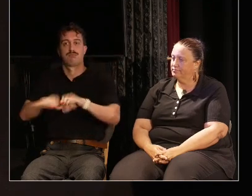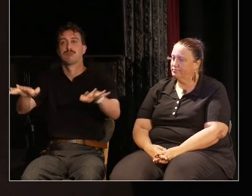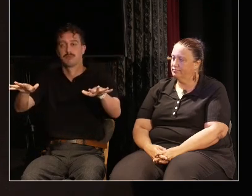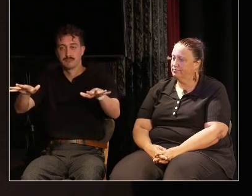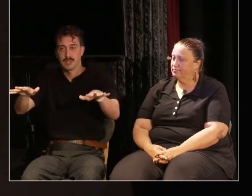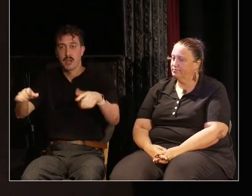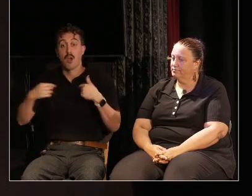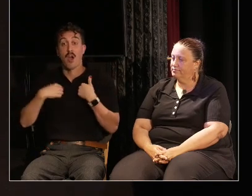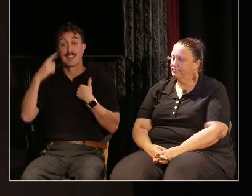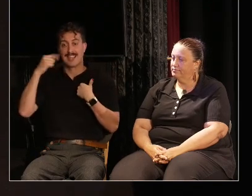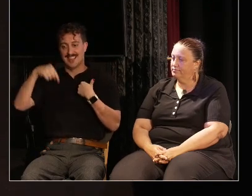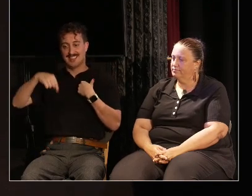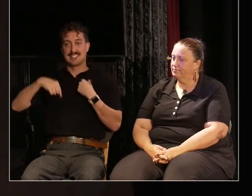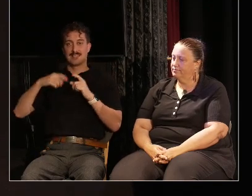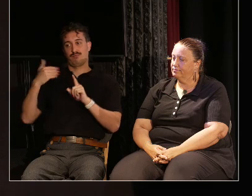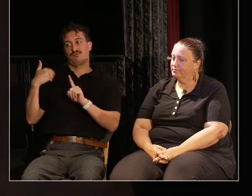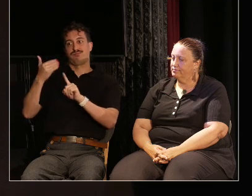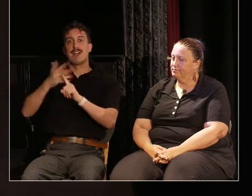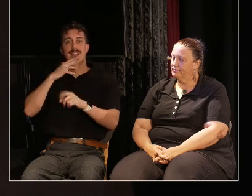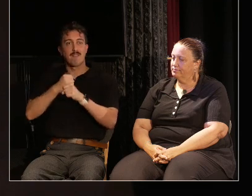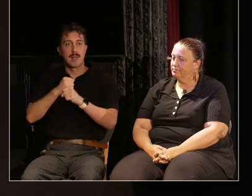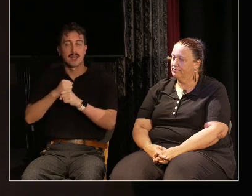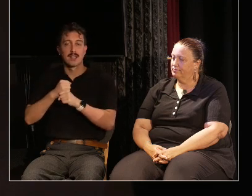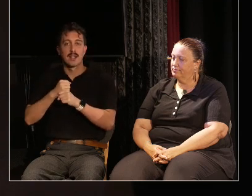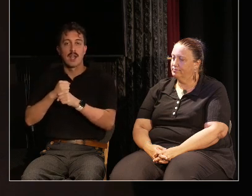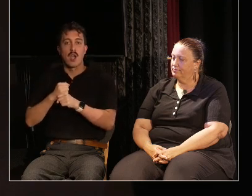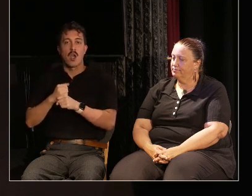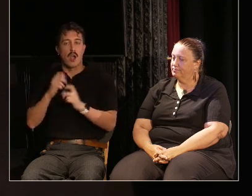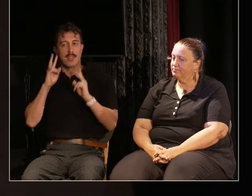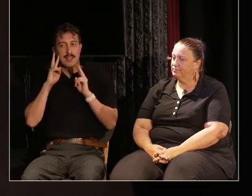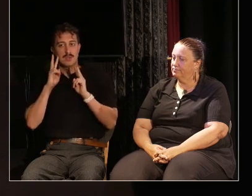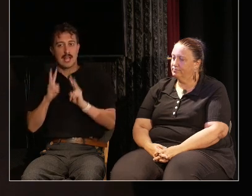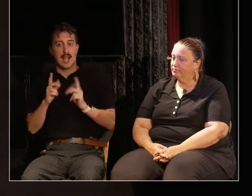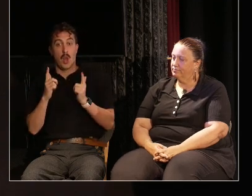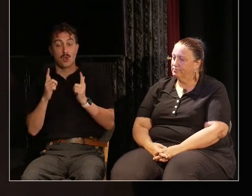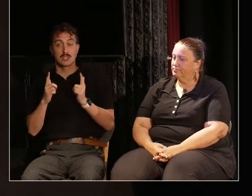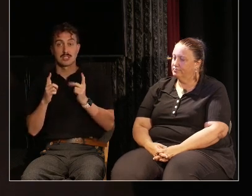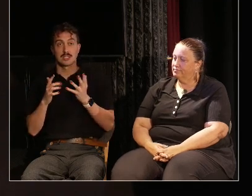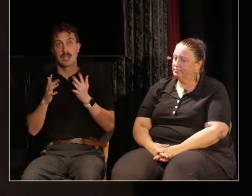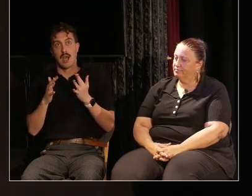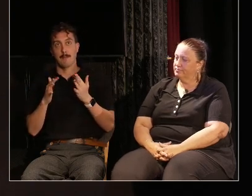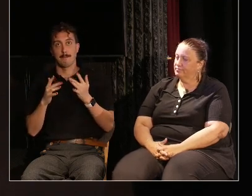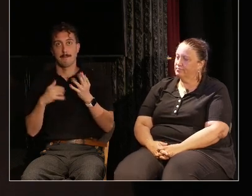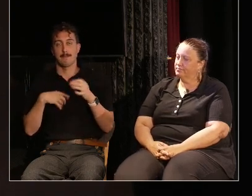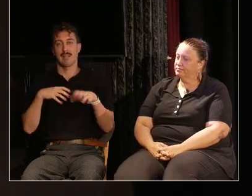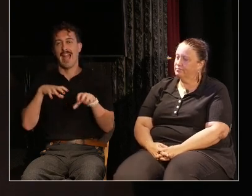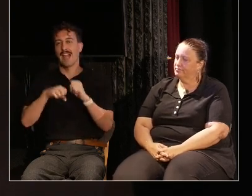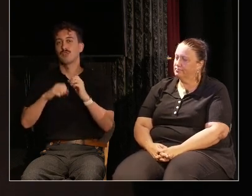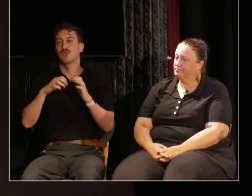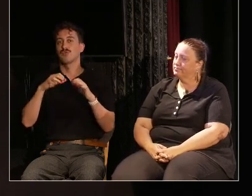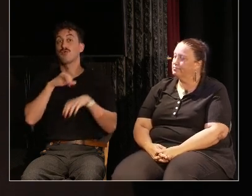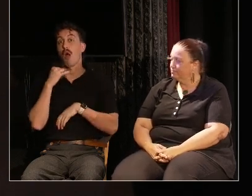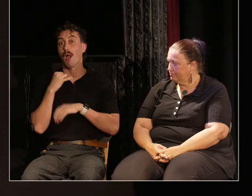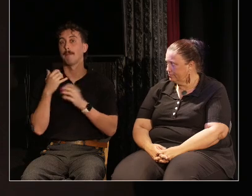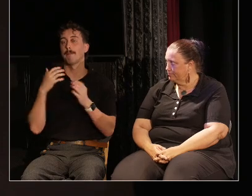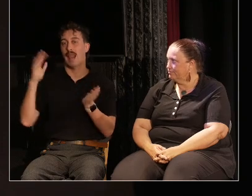positive moves in terms of sort of hate crimes, particularly around threats of violence. But what we didn't see, and what